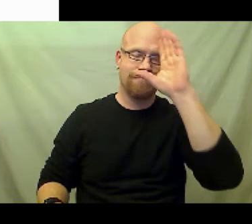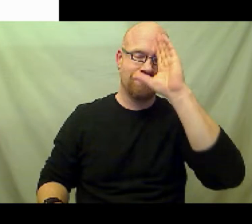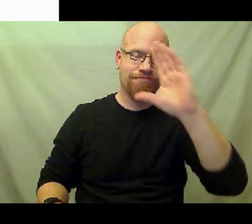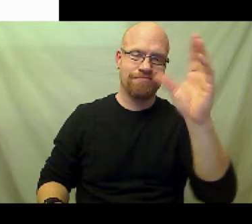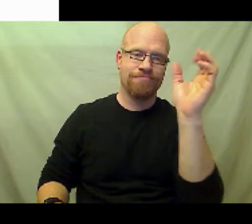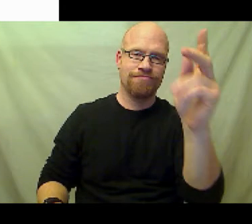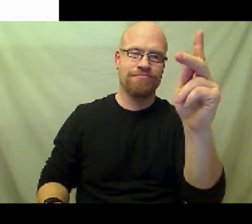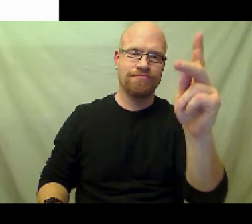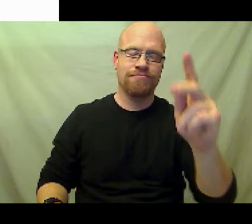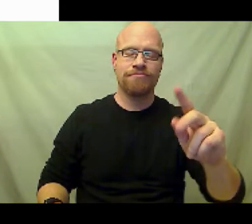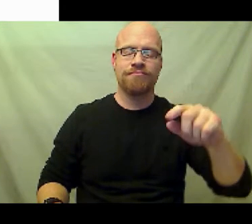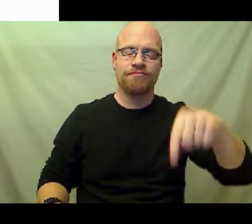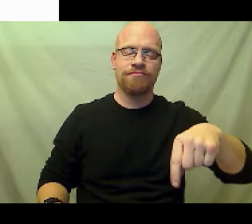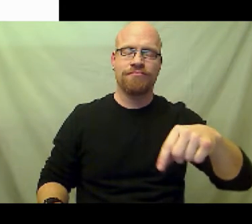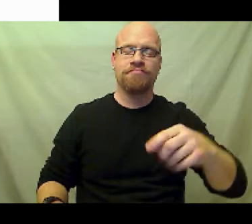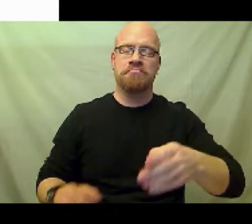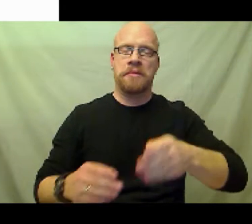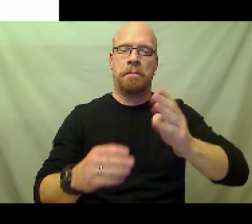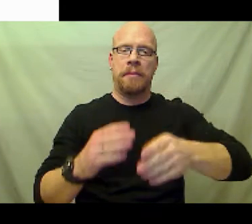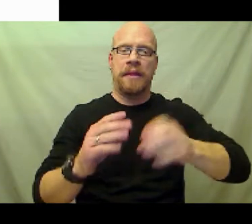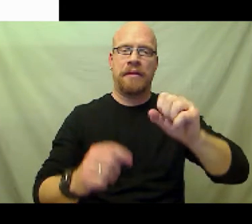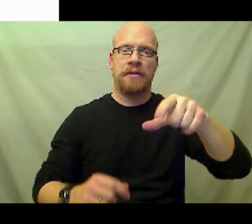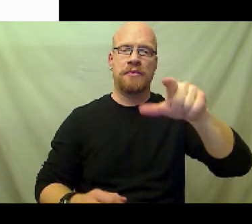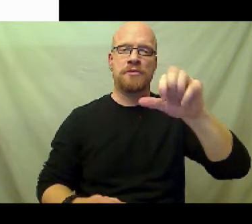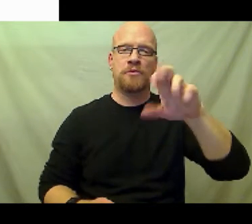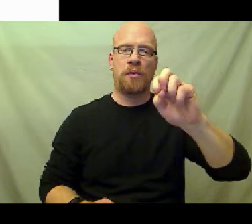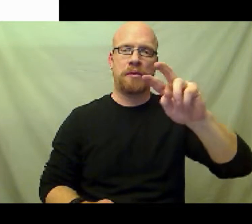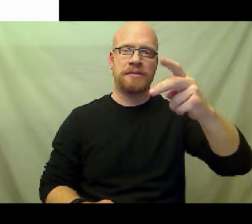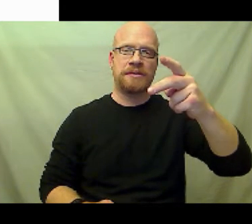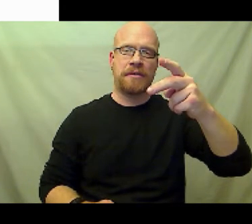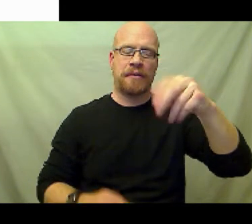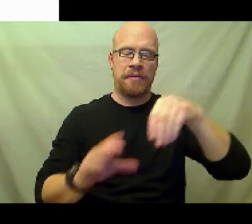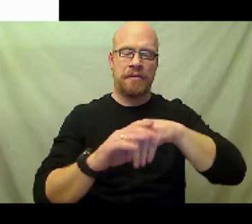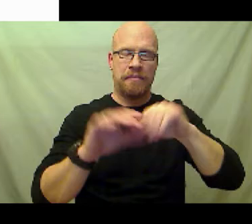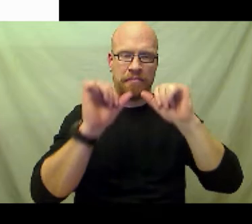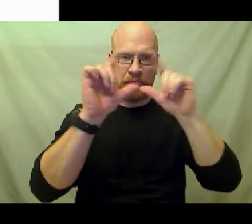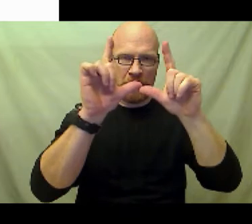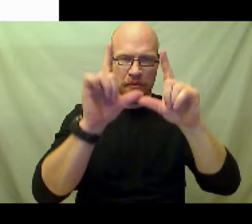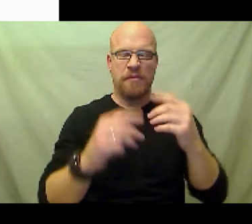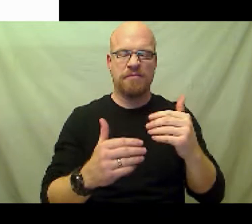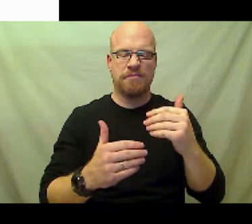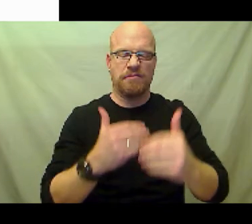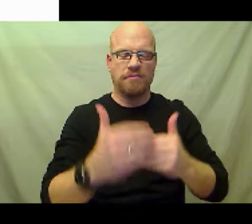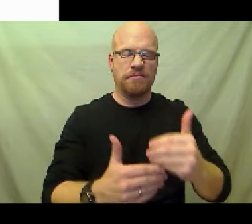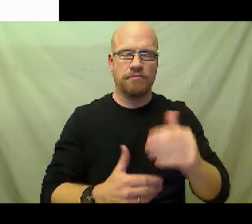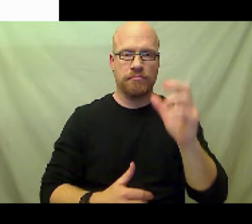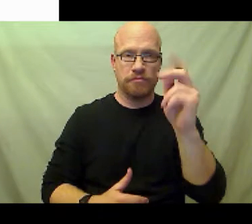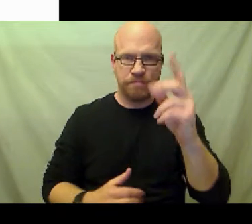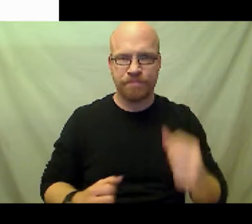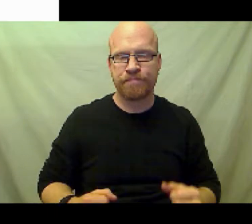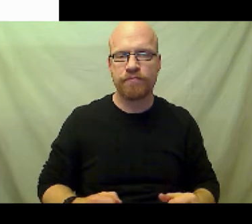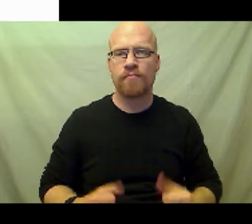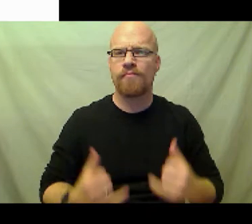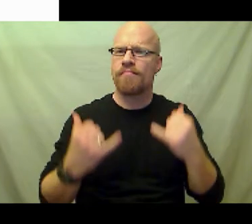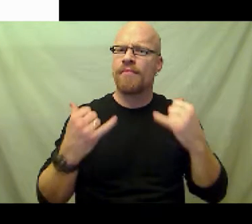Well, hello. Okay, in this vlog, I'm completing the square. It's the second in the series.